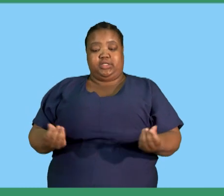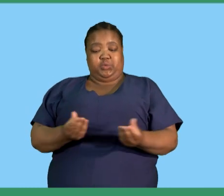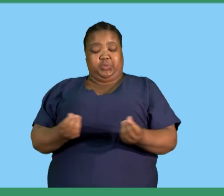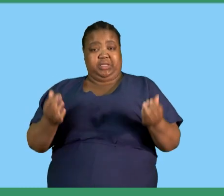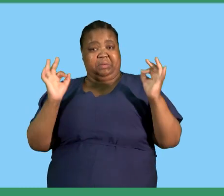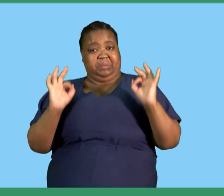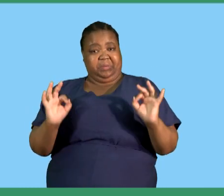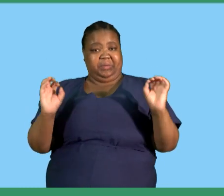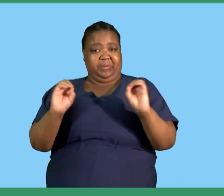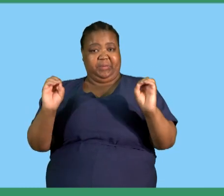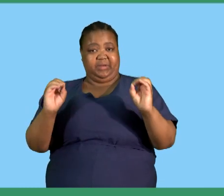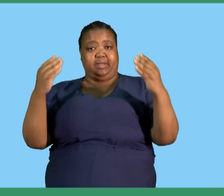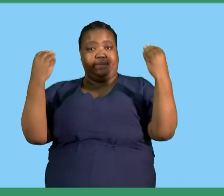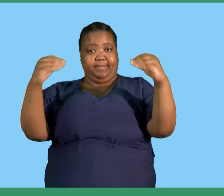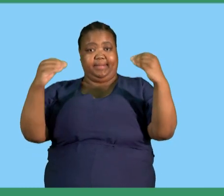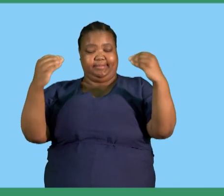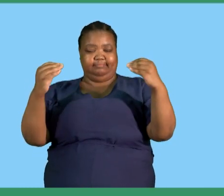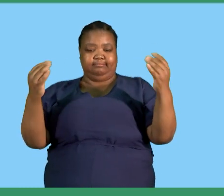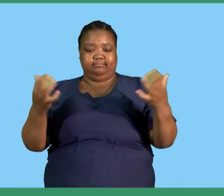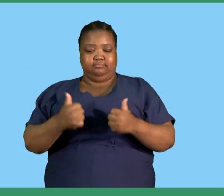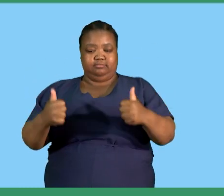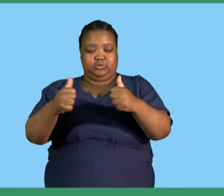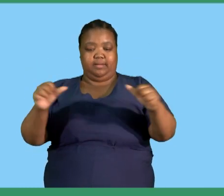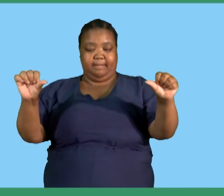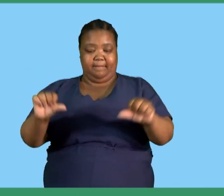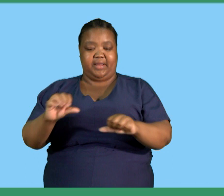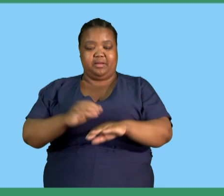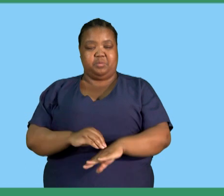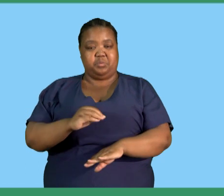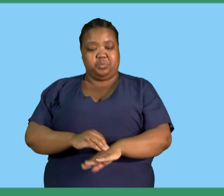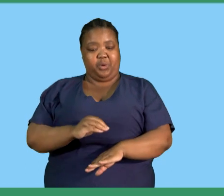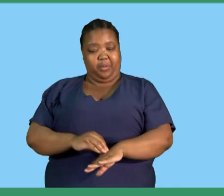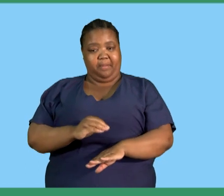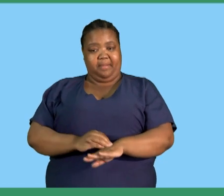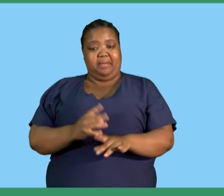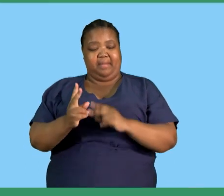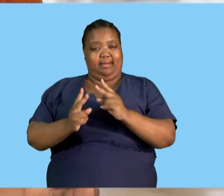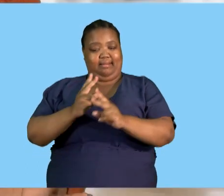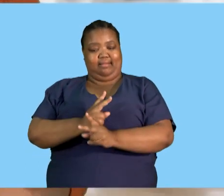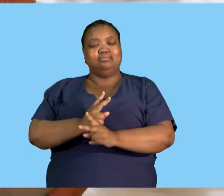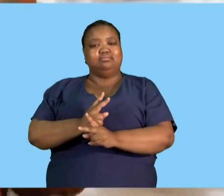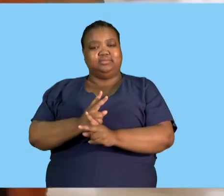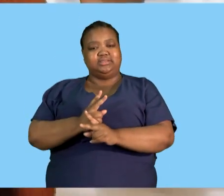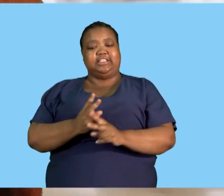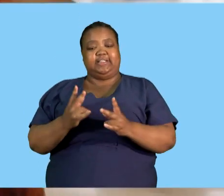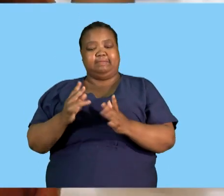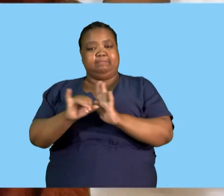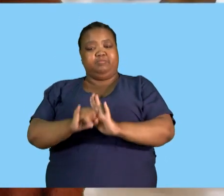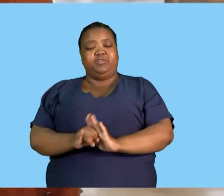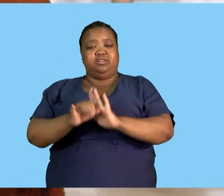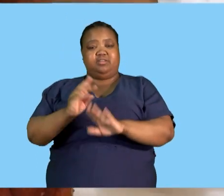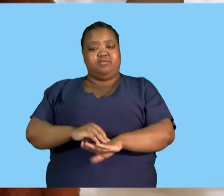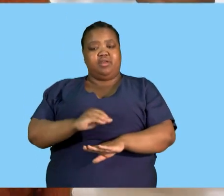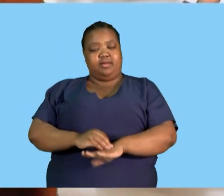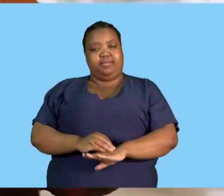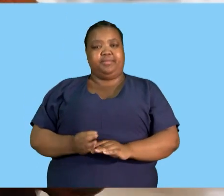the solution is not appropriate, the business should then go back to defining the problem. This is not train smash. We're going to go back from scratch